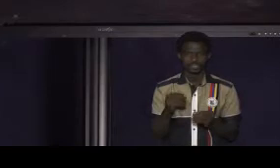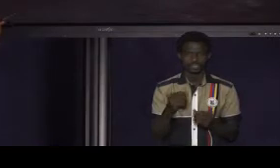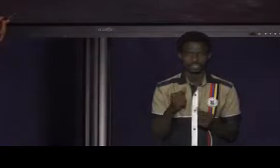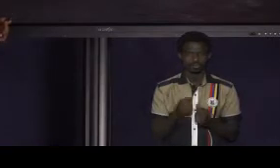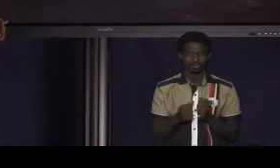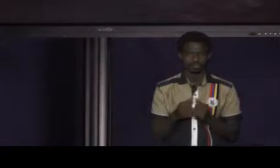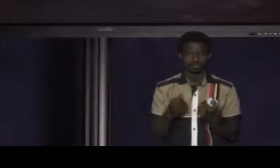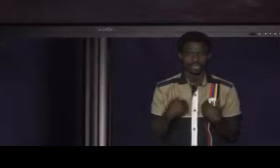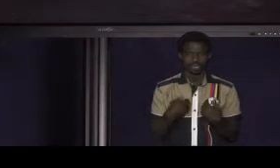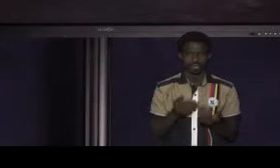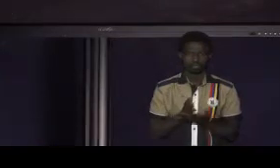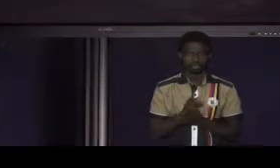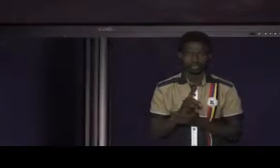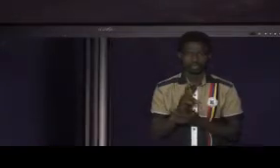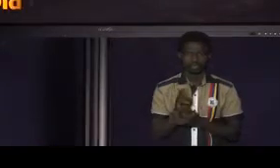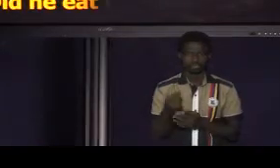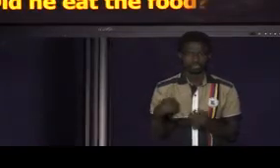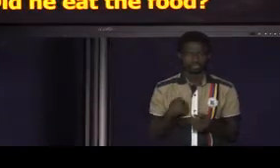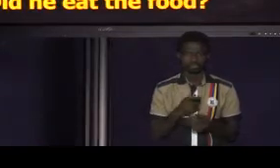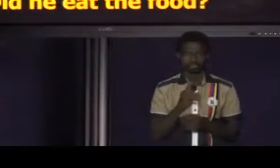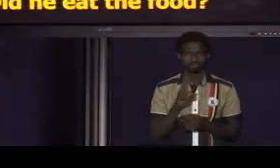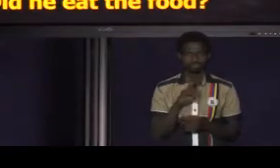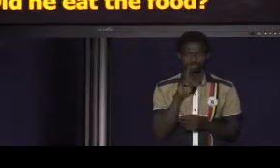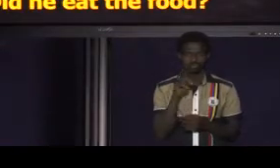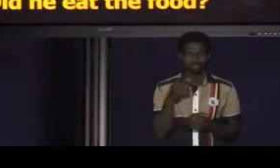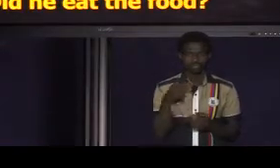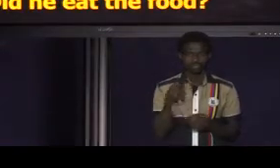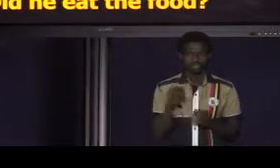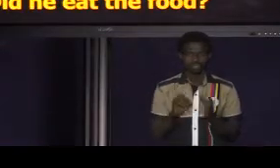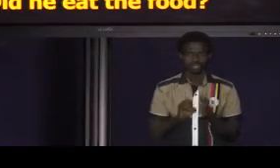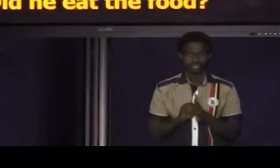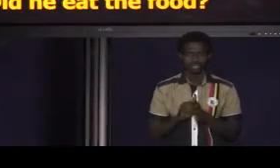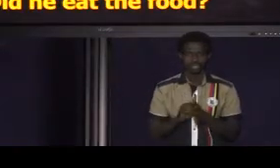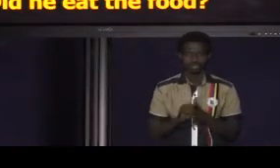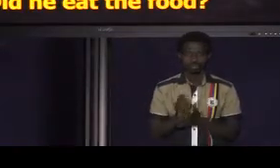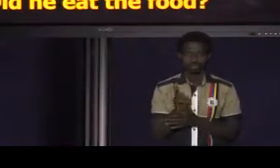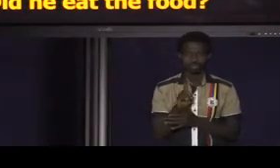we use the question mark. Example,